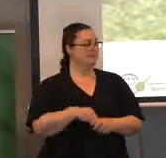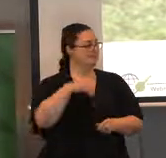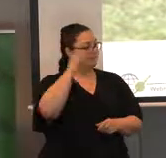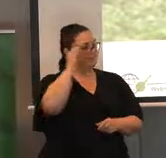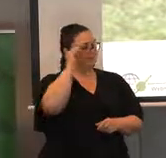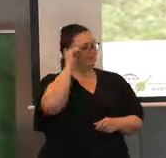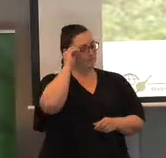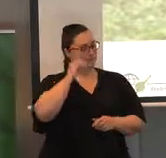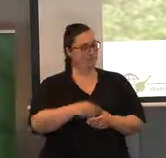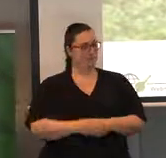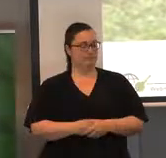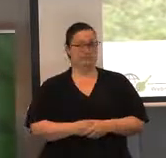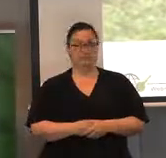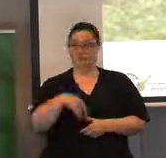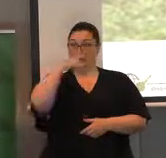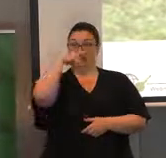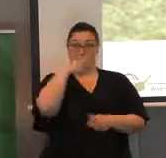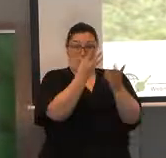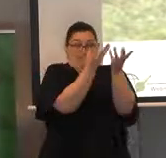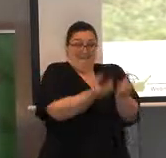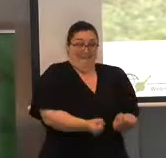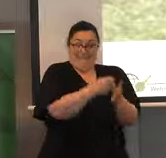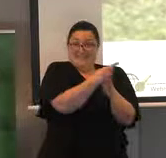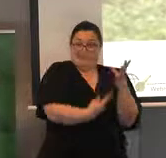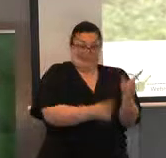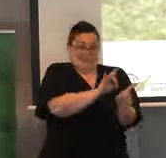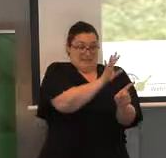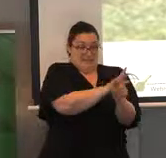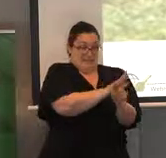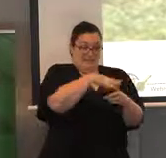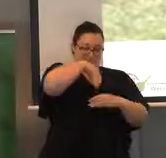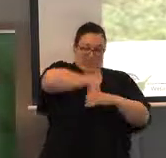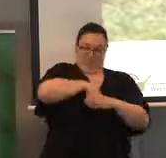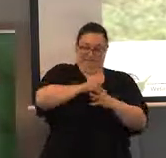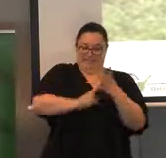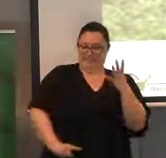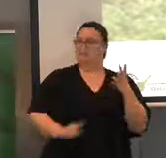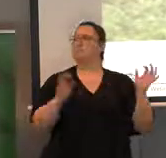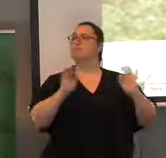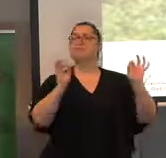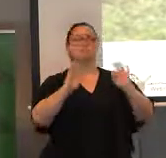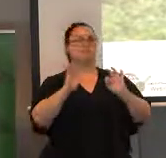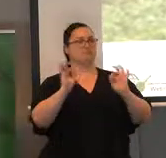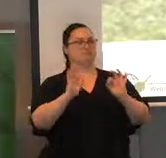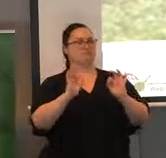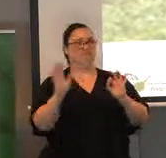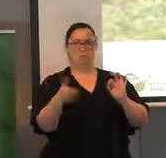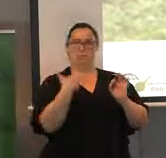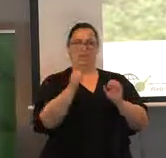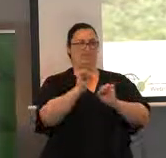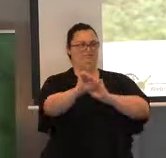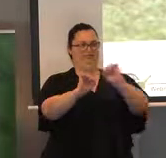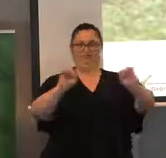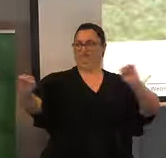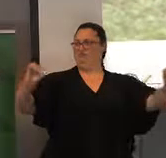A thought. People don't have disabilities. Every person has a unique set